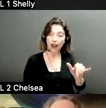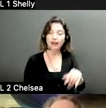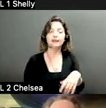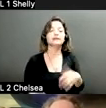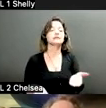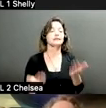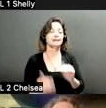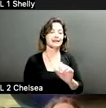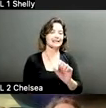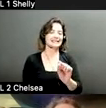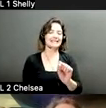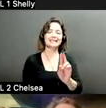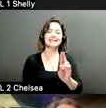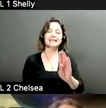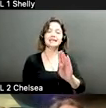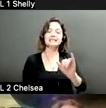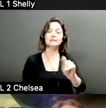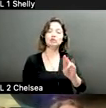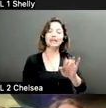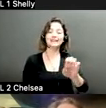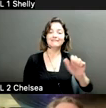me is sort of like more of